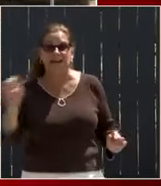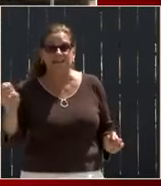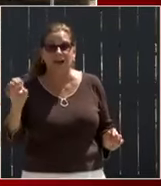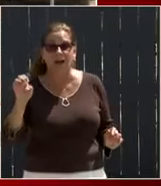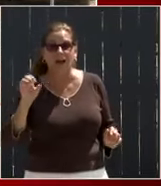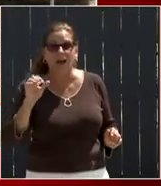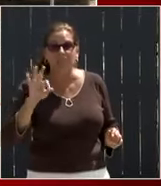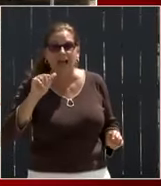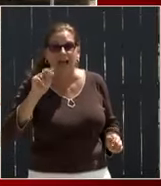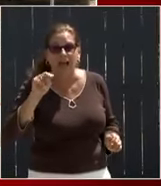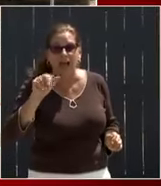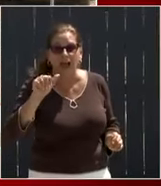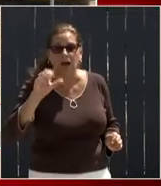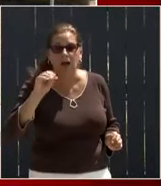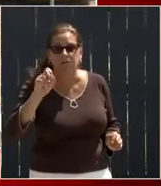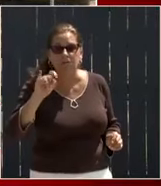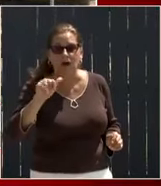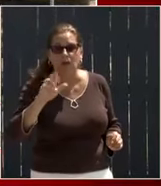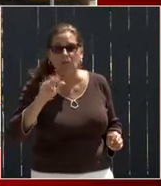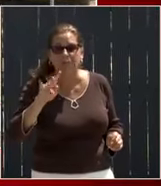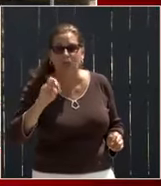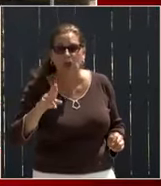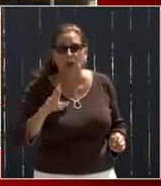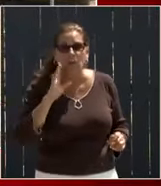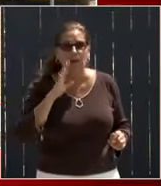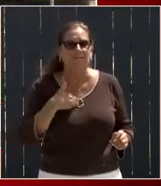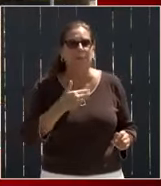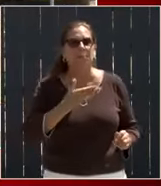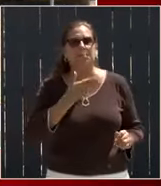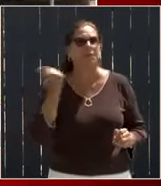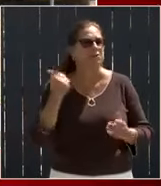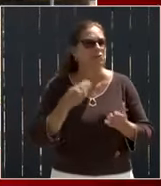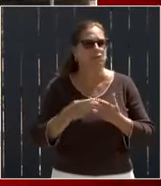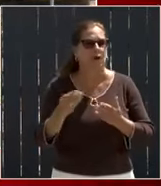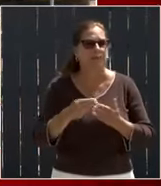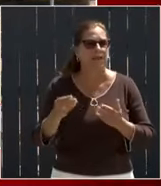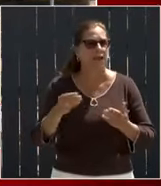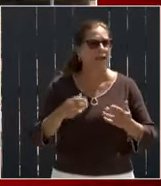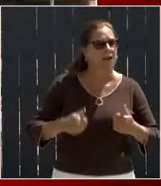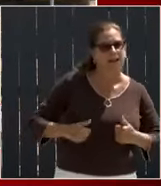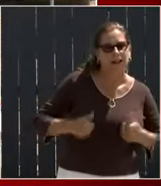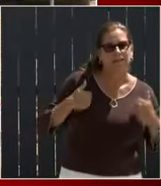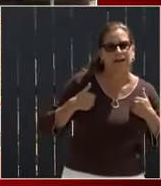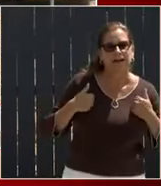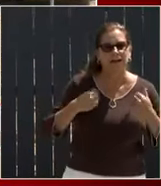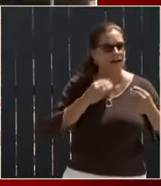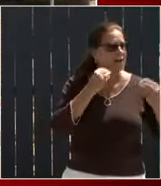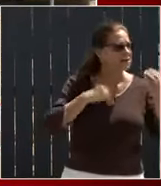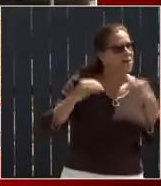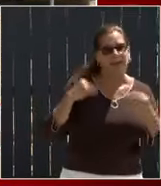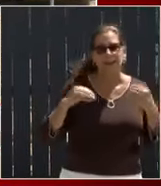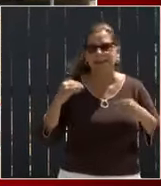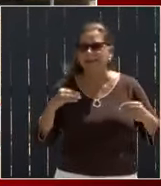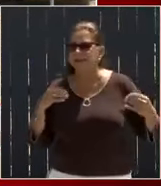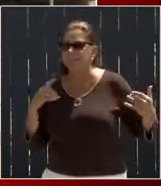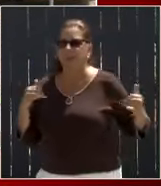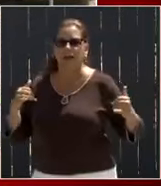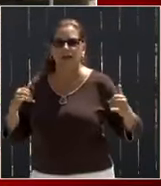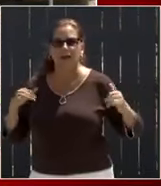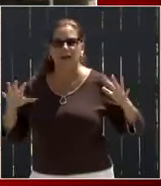best of shopping, dining, and living here at their doorstep. That's the true phenomenon of strategic